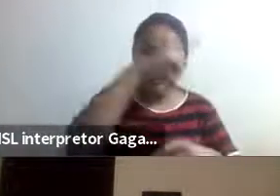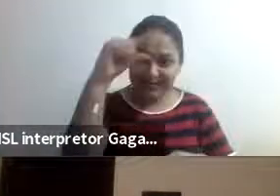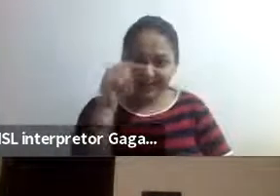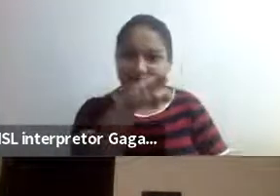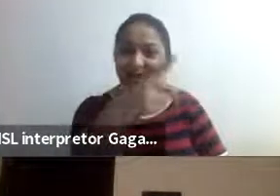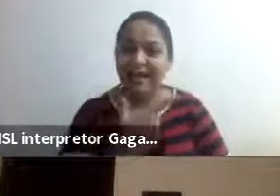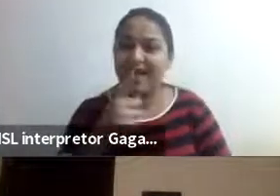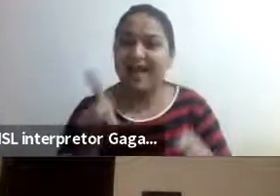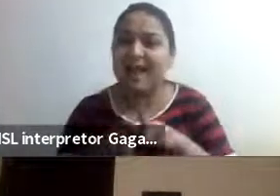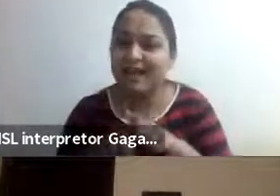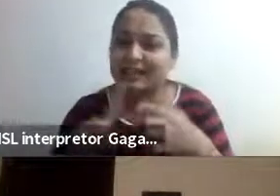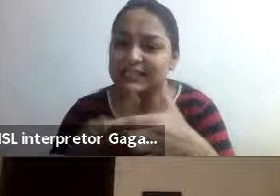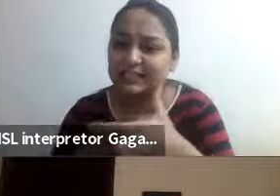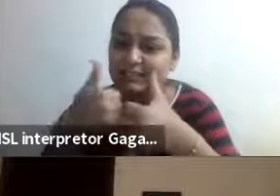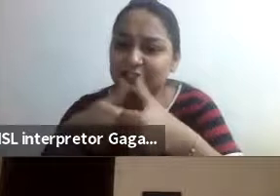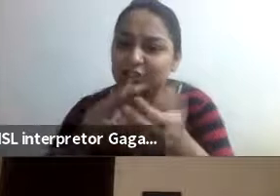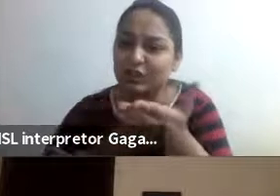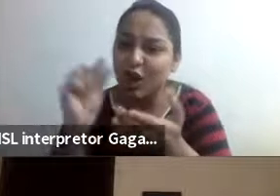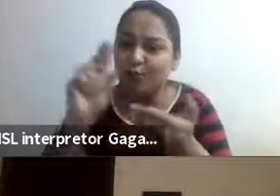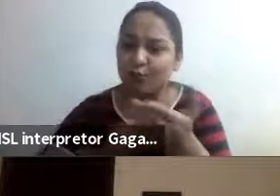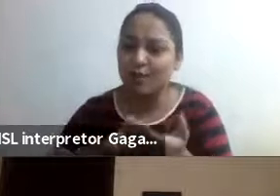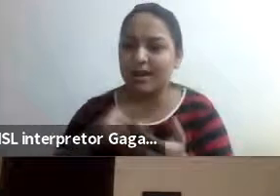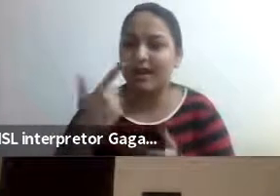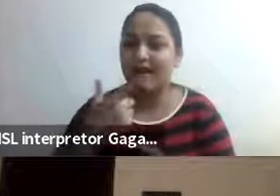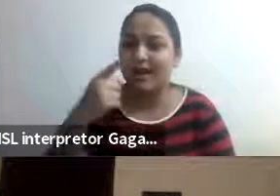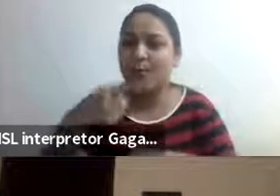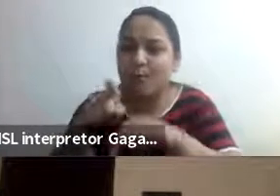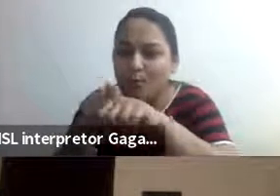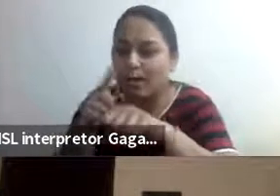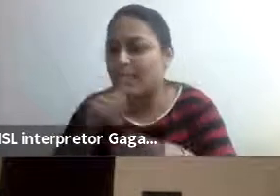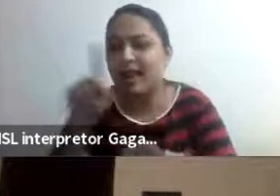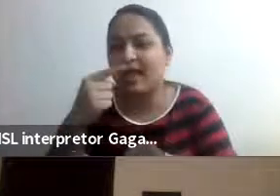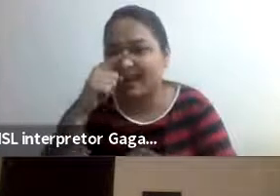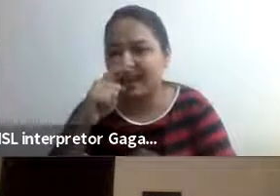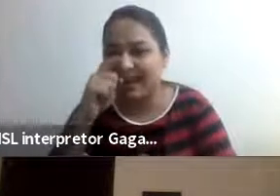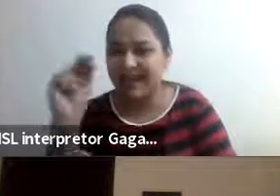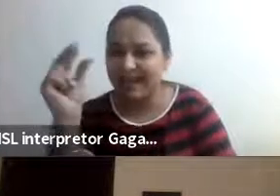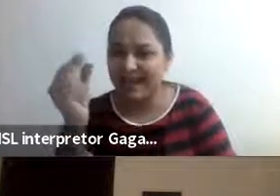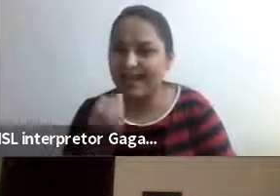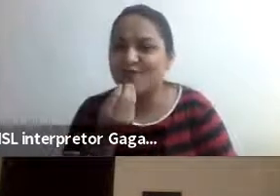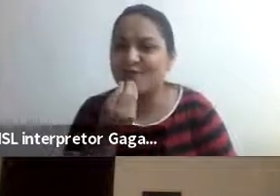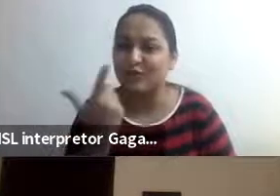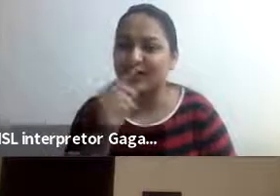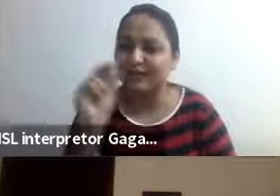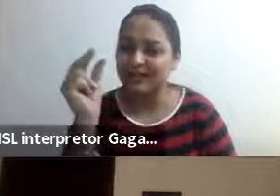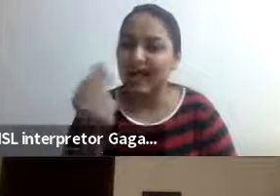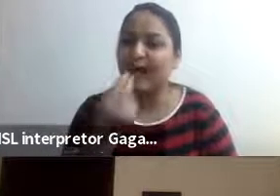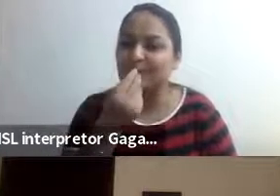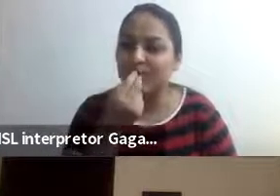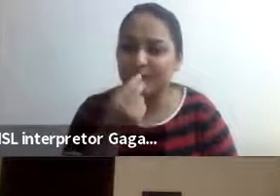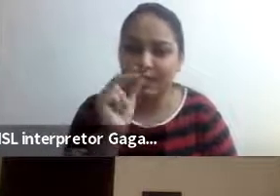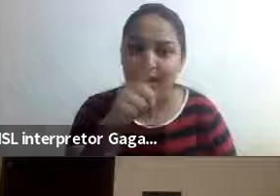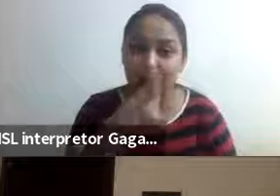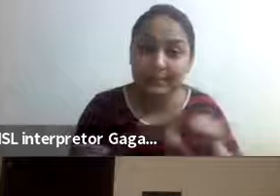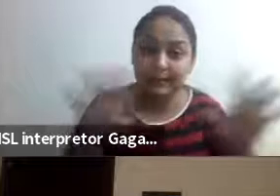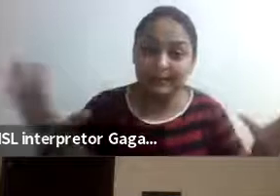trees, and they're linked to a very special memory. She talks about how, as children, they would all gather and walk